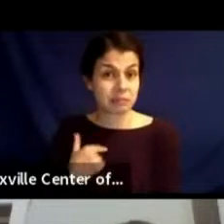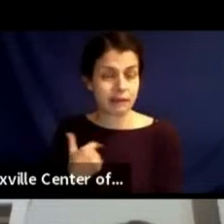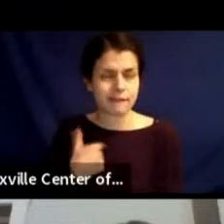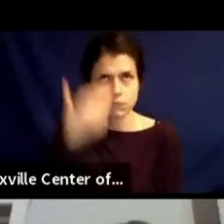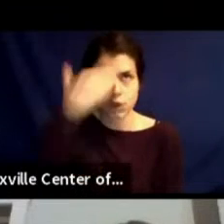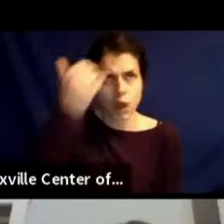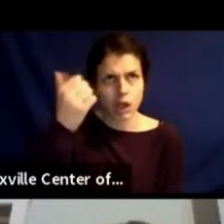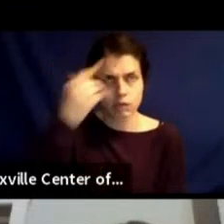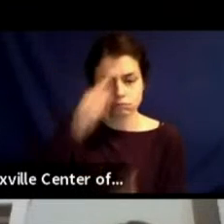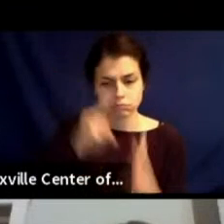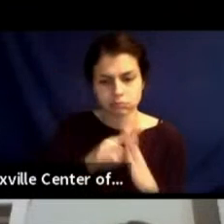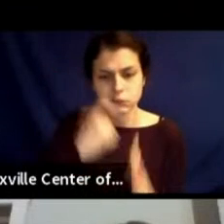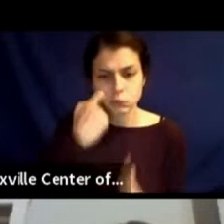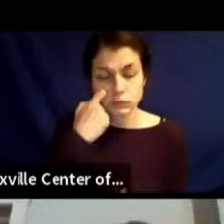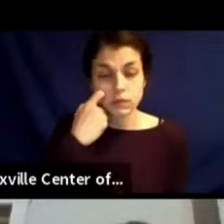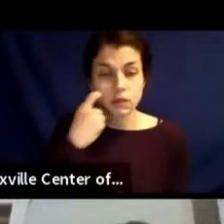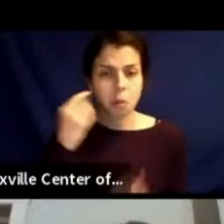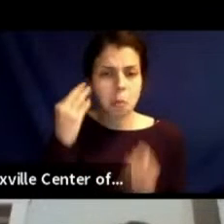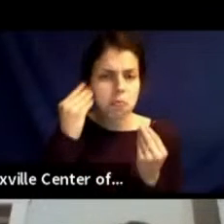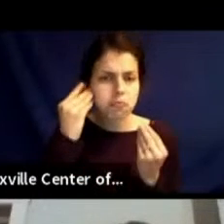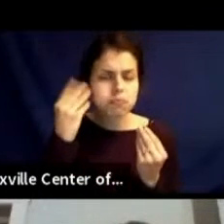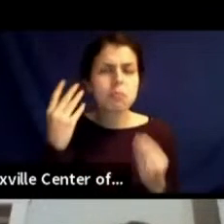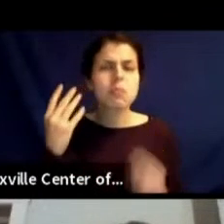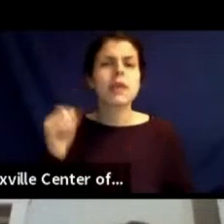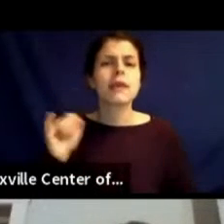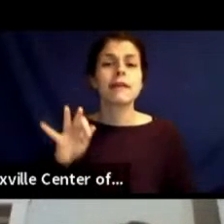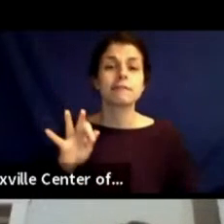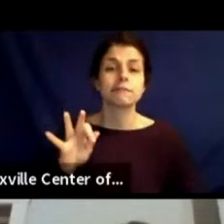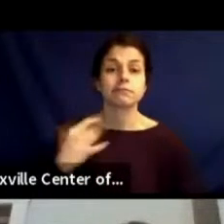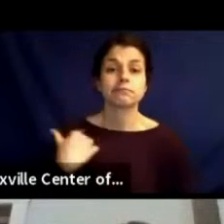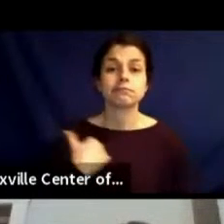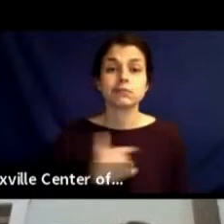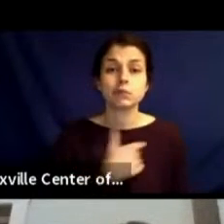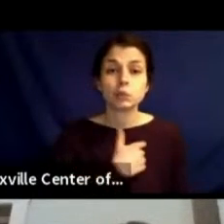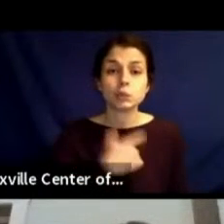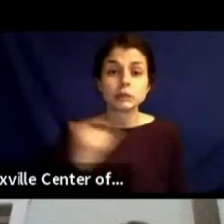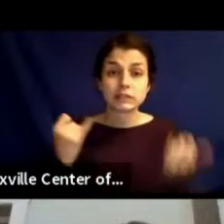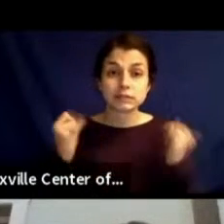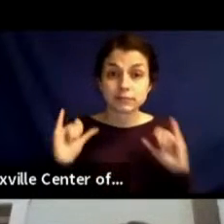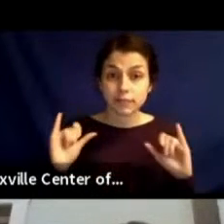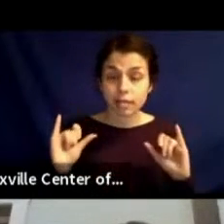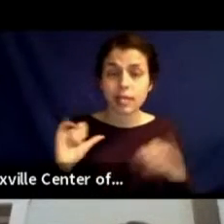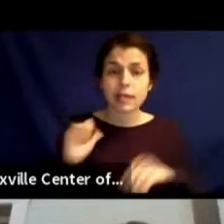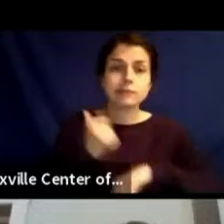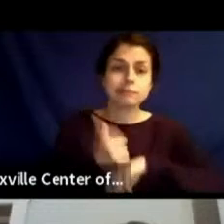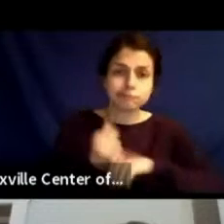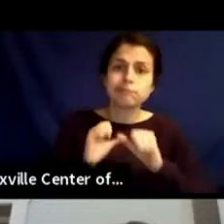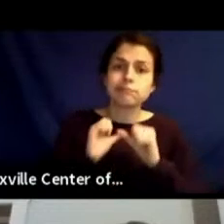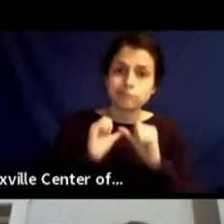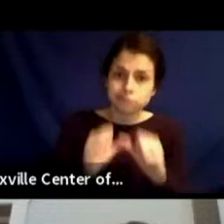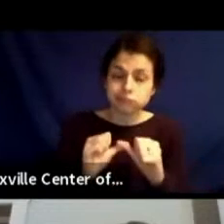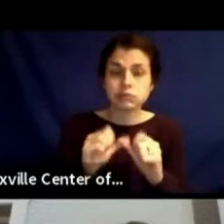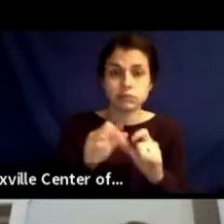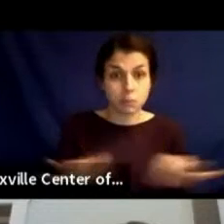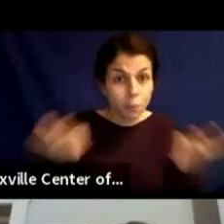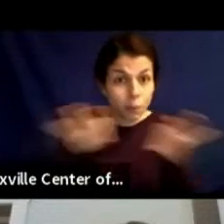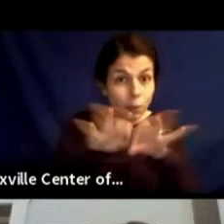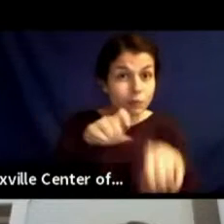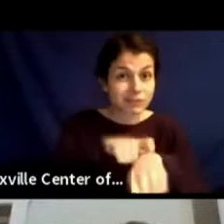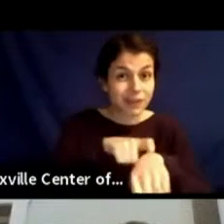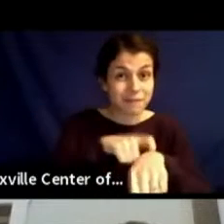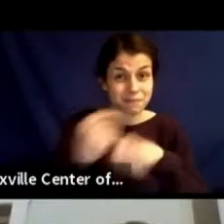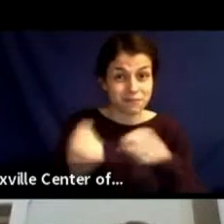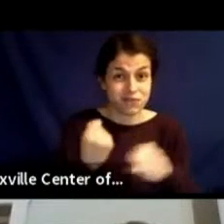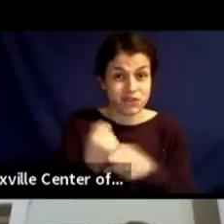us to consider if we were still doing this at this time, because this is an important time of year for businesses in